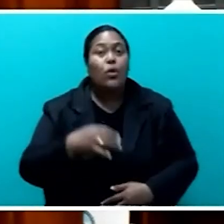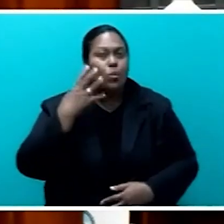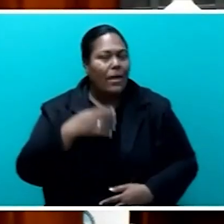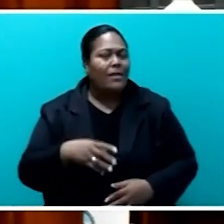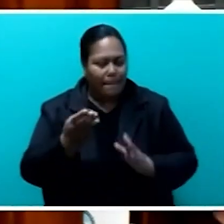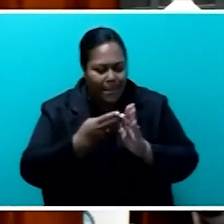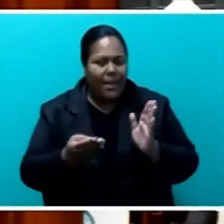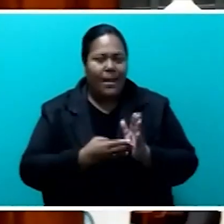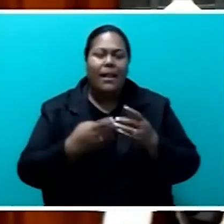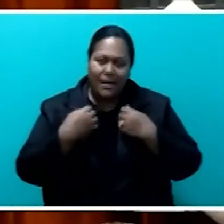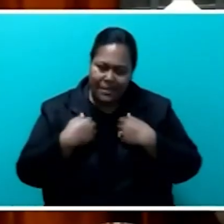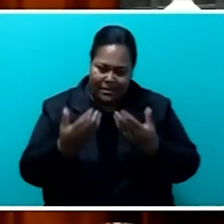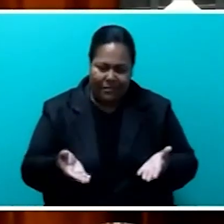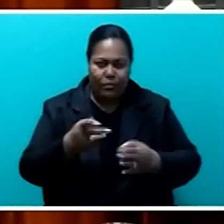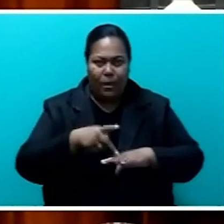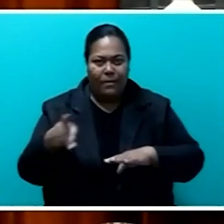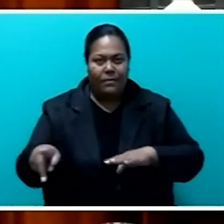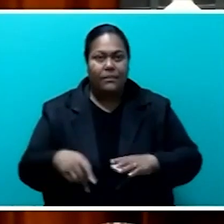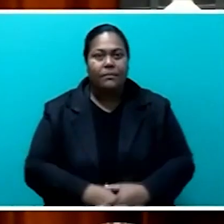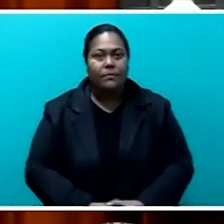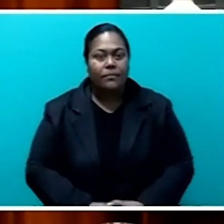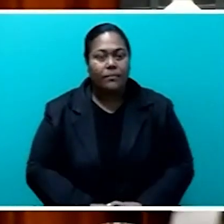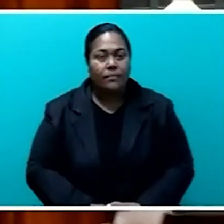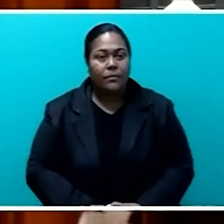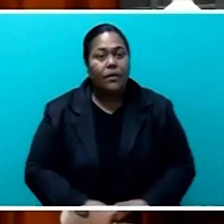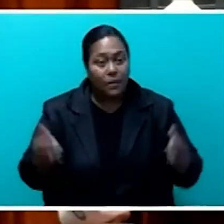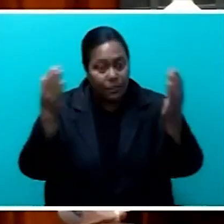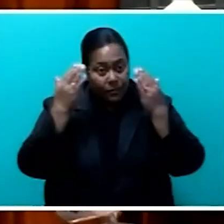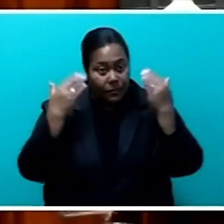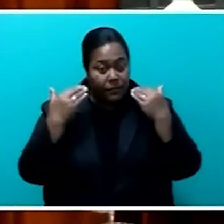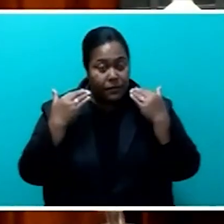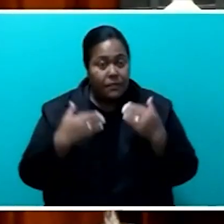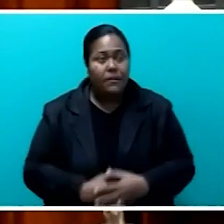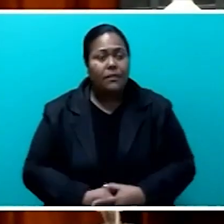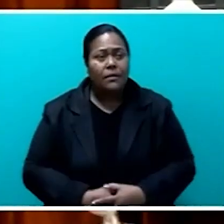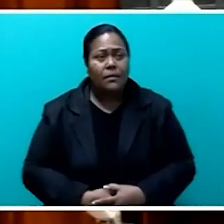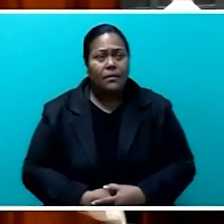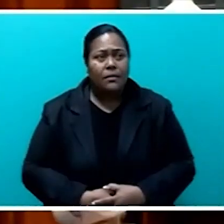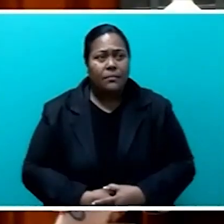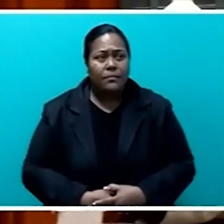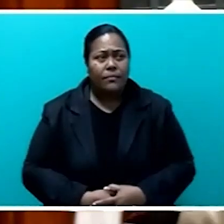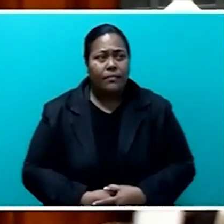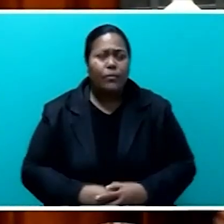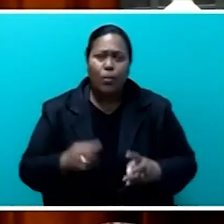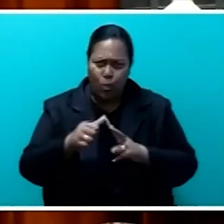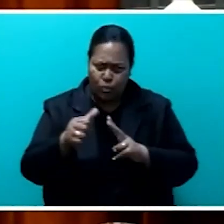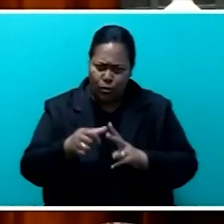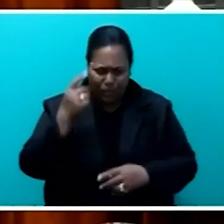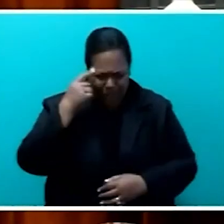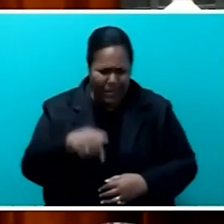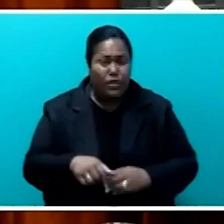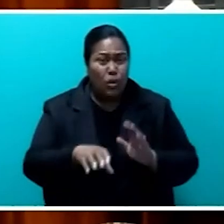bill is tabled in this House. Mr. Speaker, sir, I am of the view that this Constitution does not